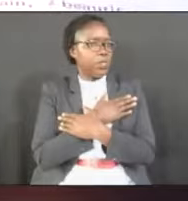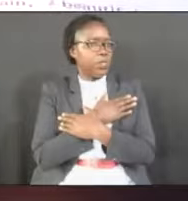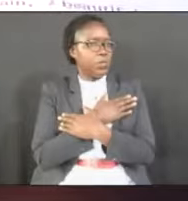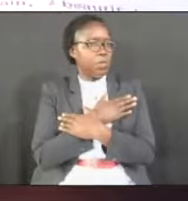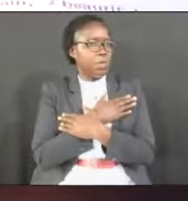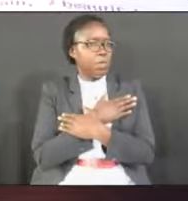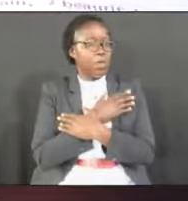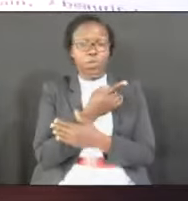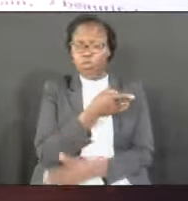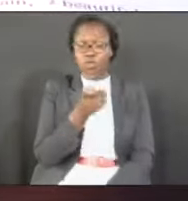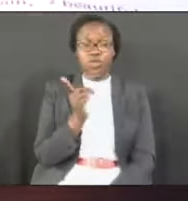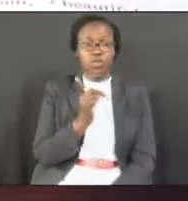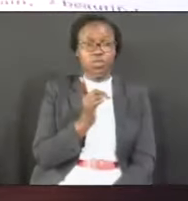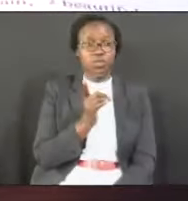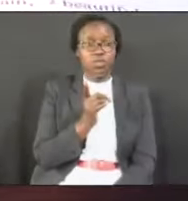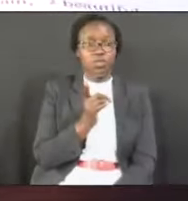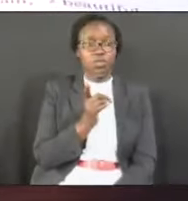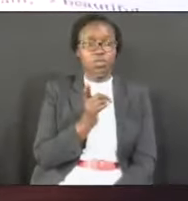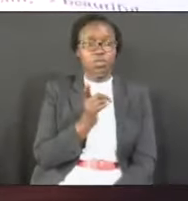for you